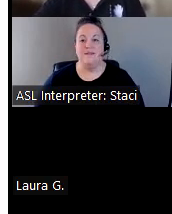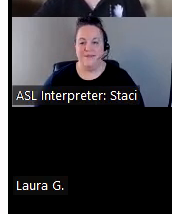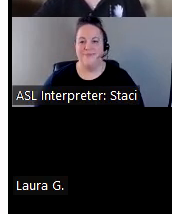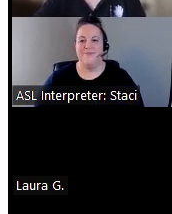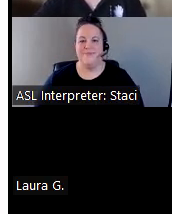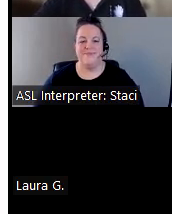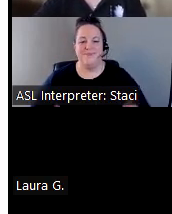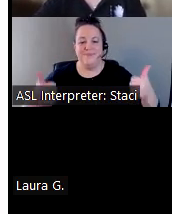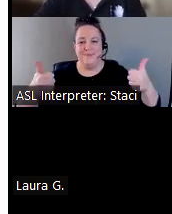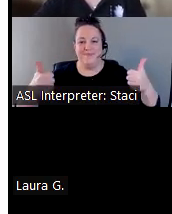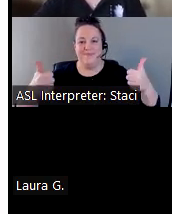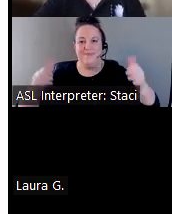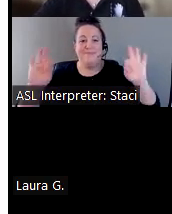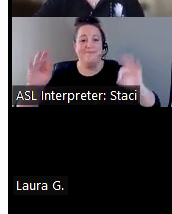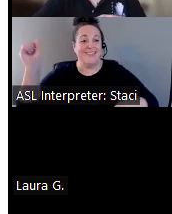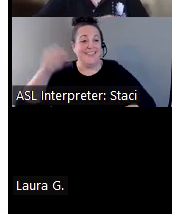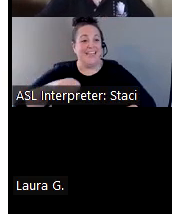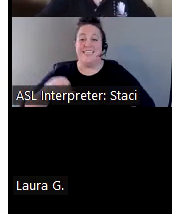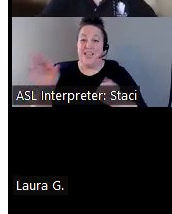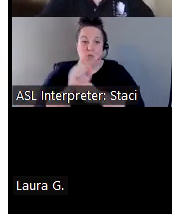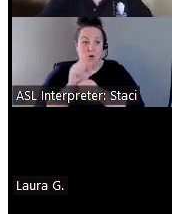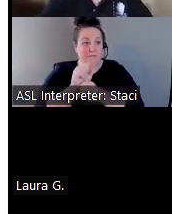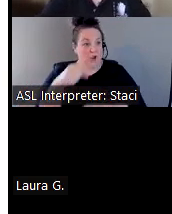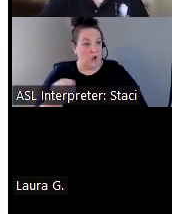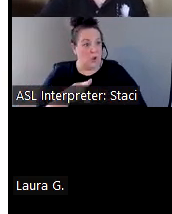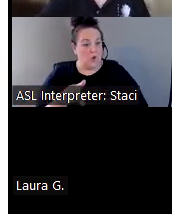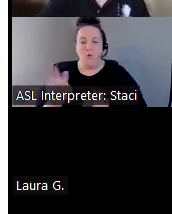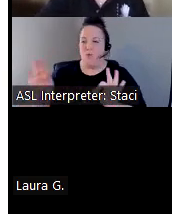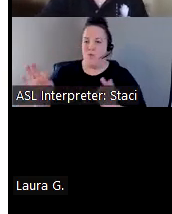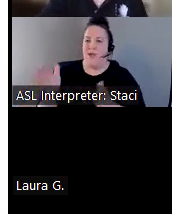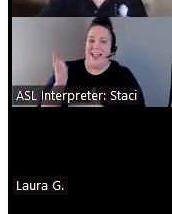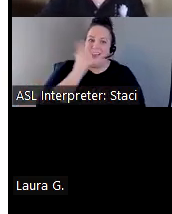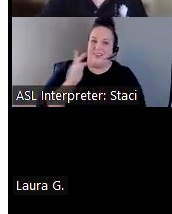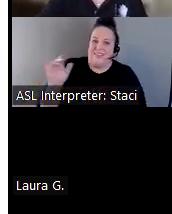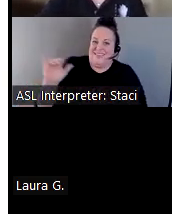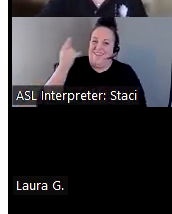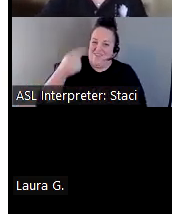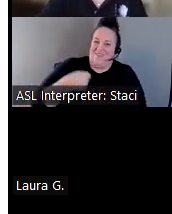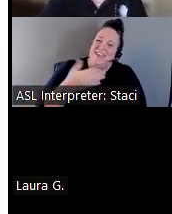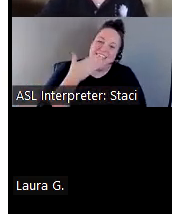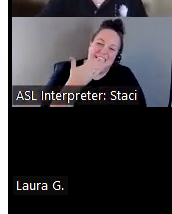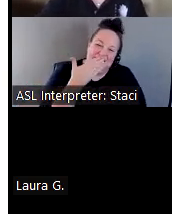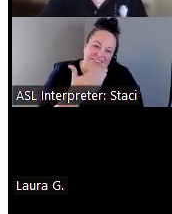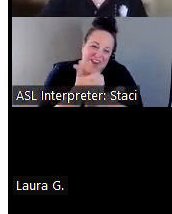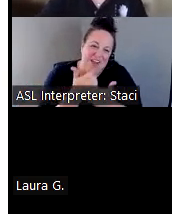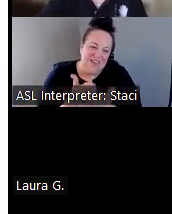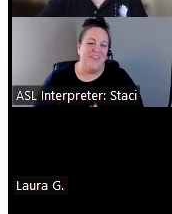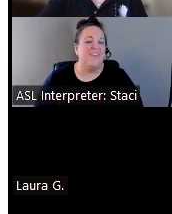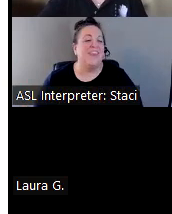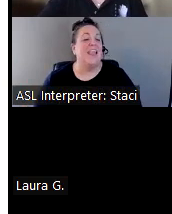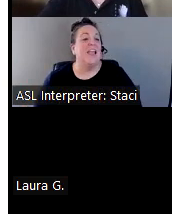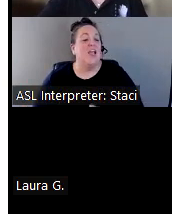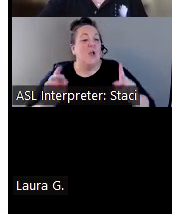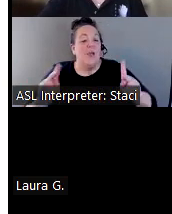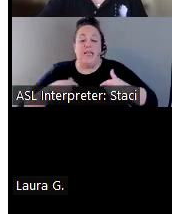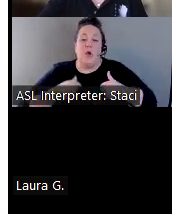There we go. Yep. Okay, that's working for you? Yes. Okay, it looks the same to me, so thank you. Thank you for your help there. And